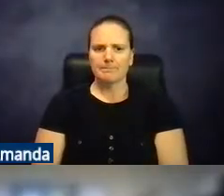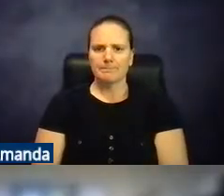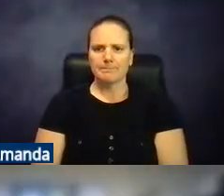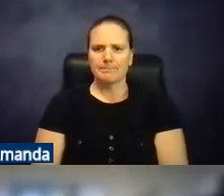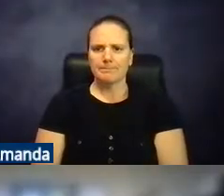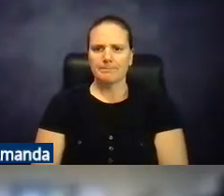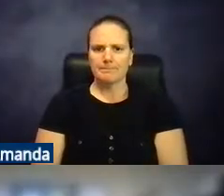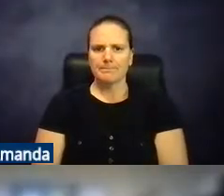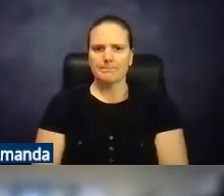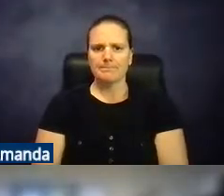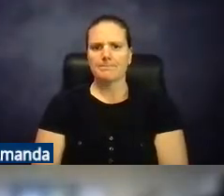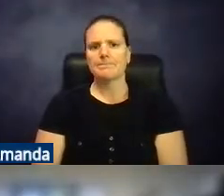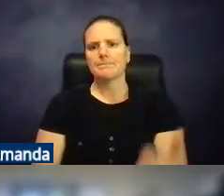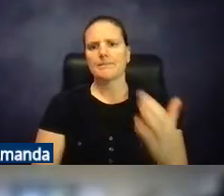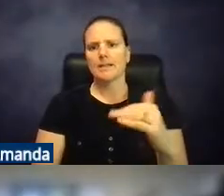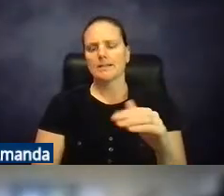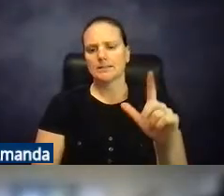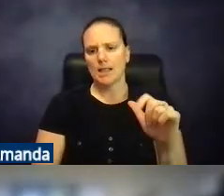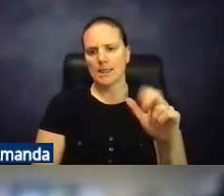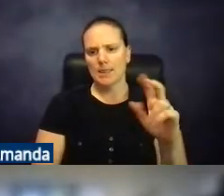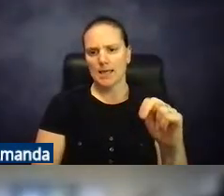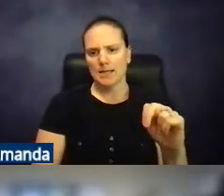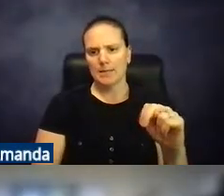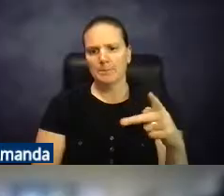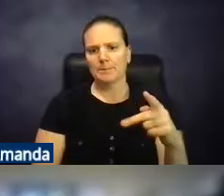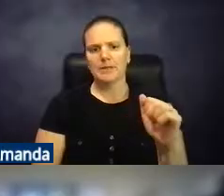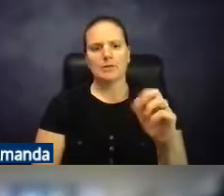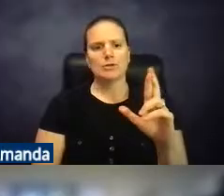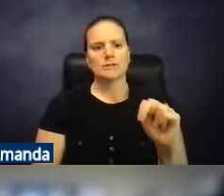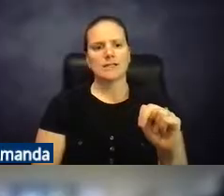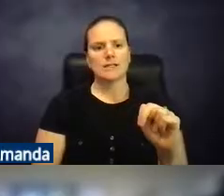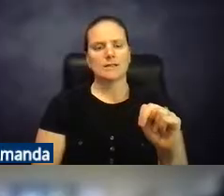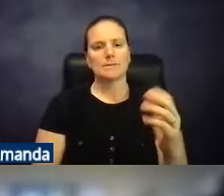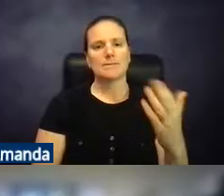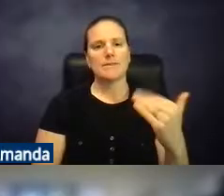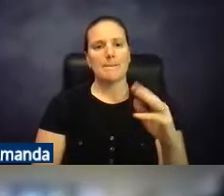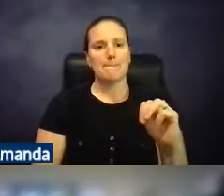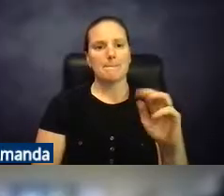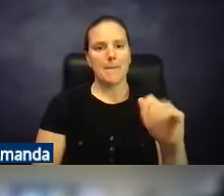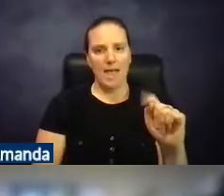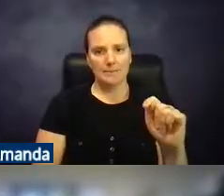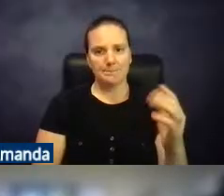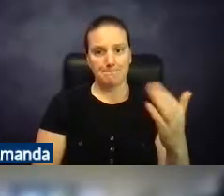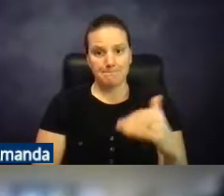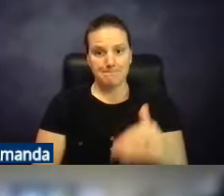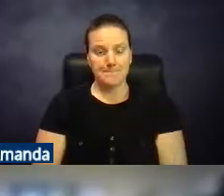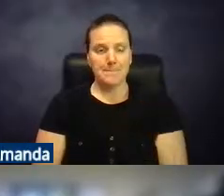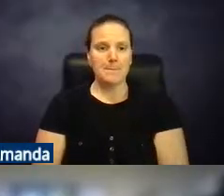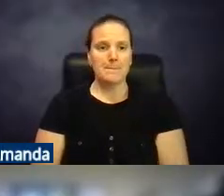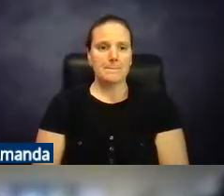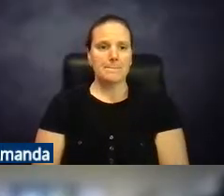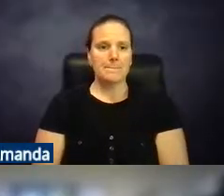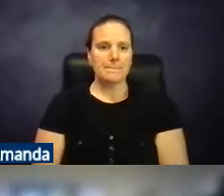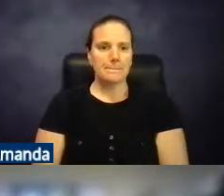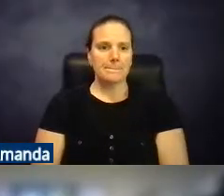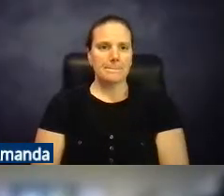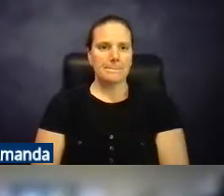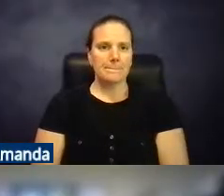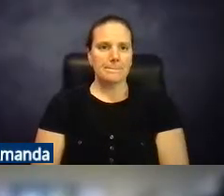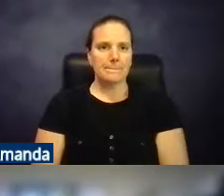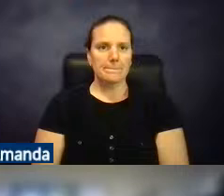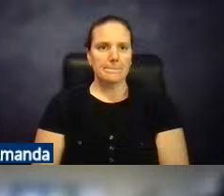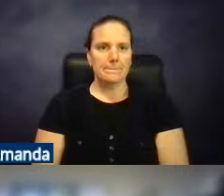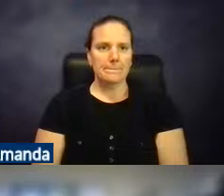Next we have Metro Councilor Lynn Peterson and then Matt Ransom next up. Thank you. Thanks for